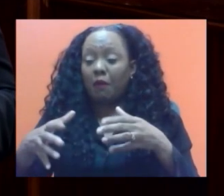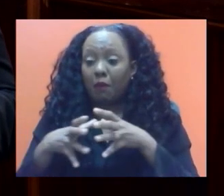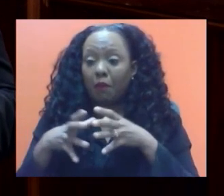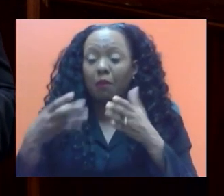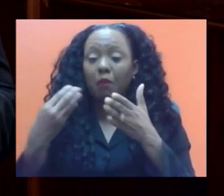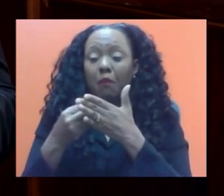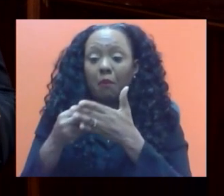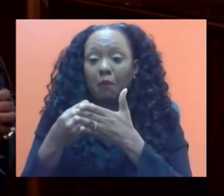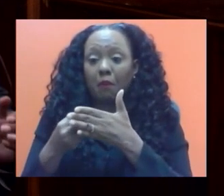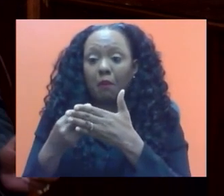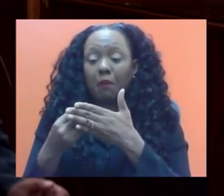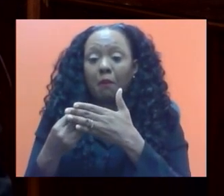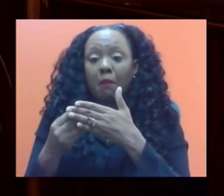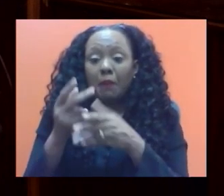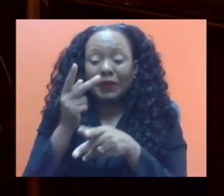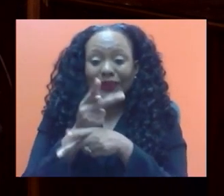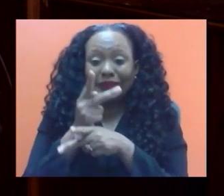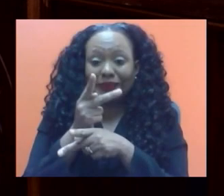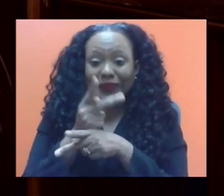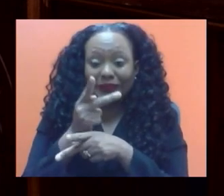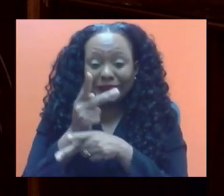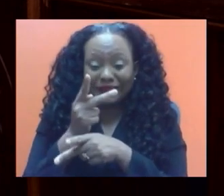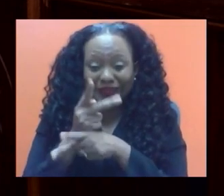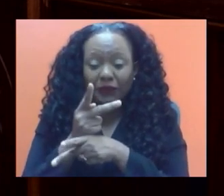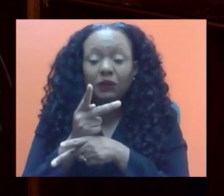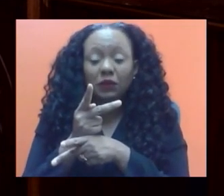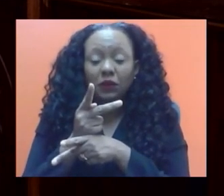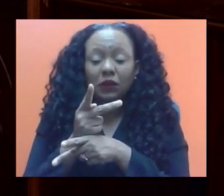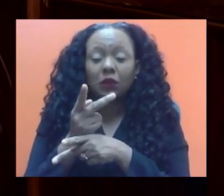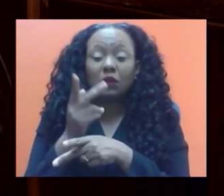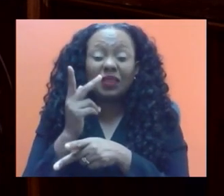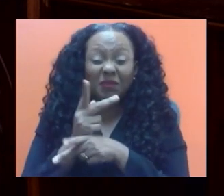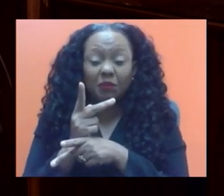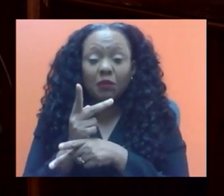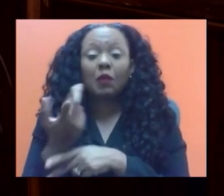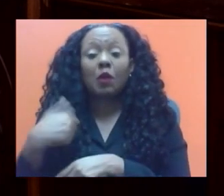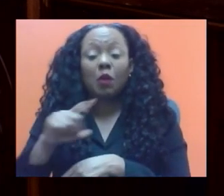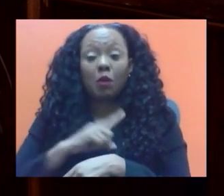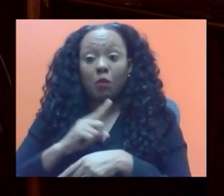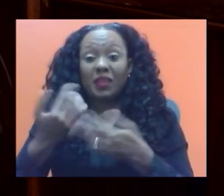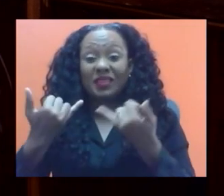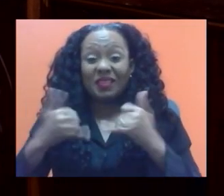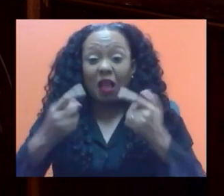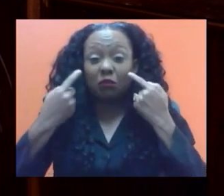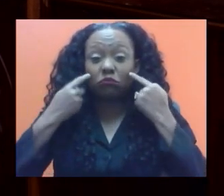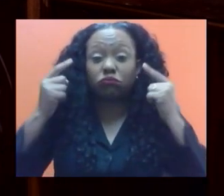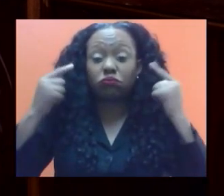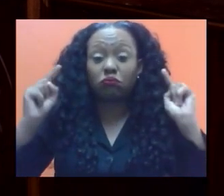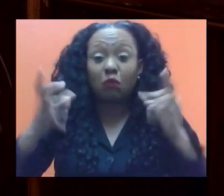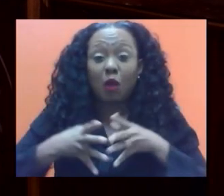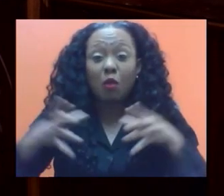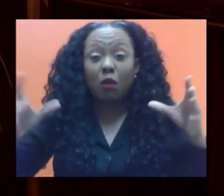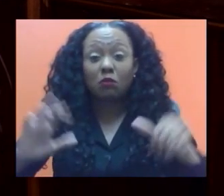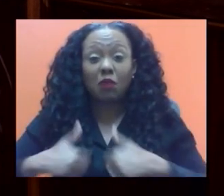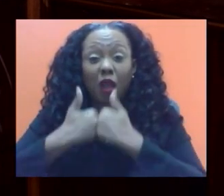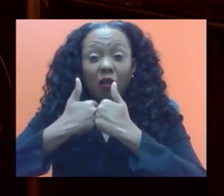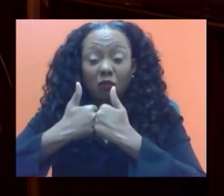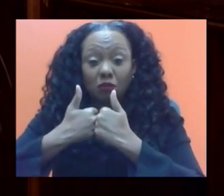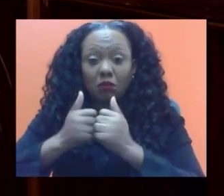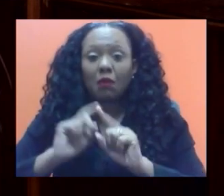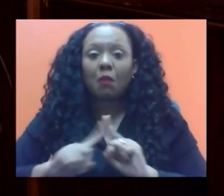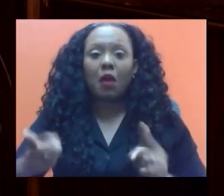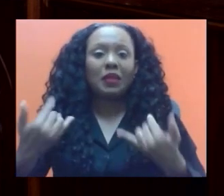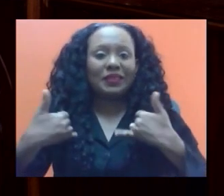government inherited. That we have achieved this in spite of all of the challenges to which I've referred is a